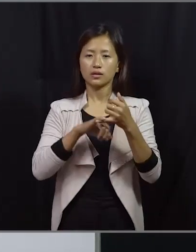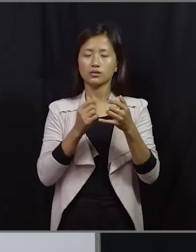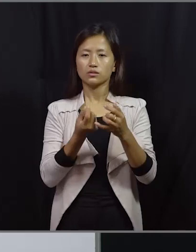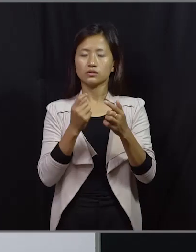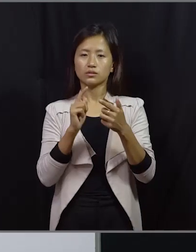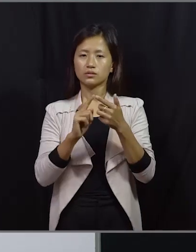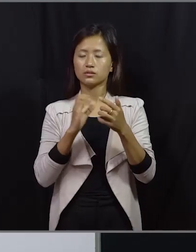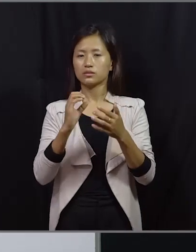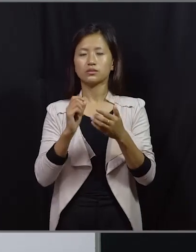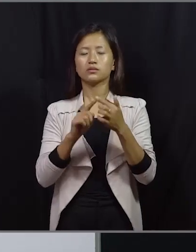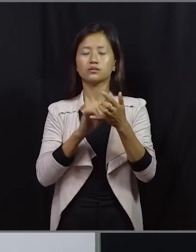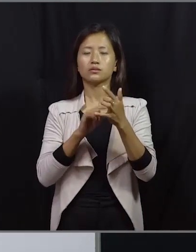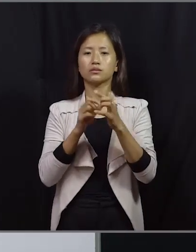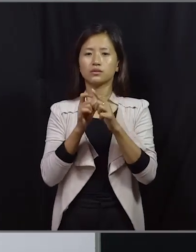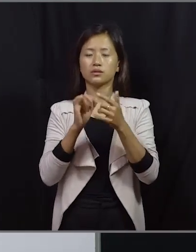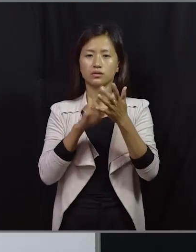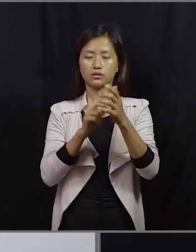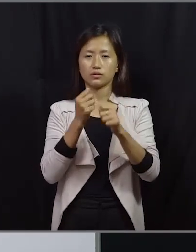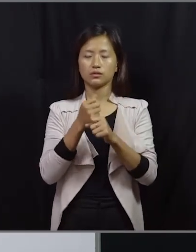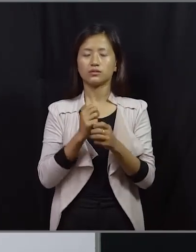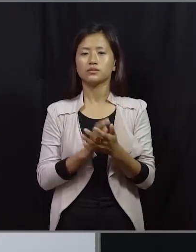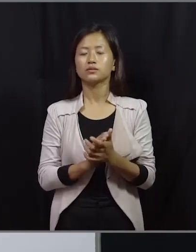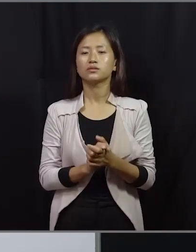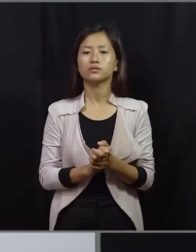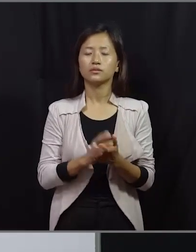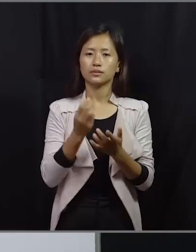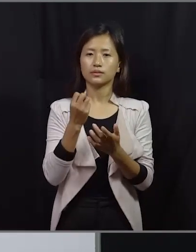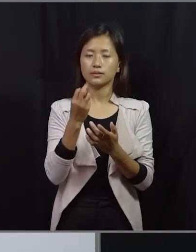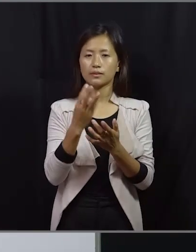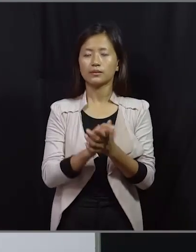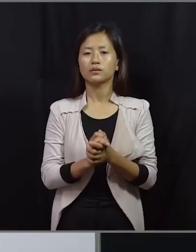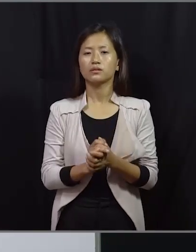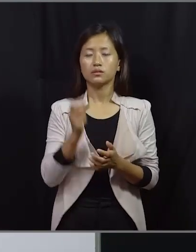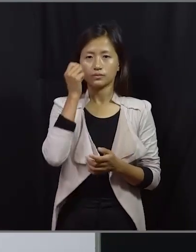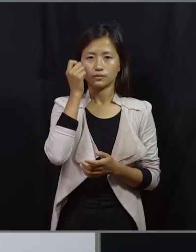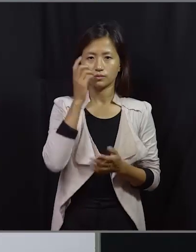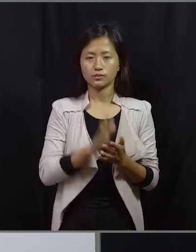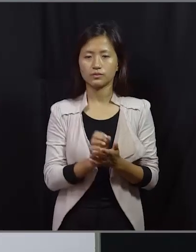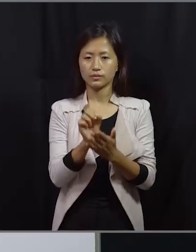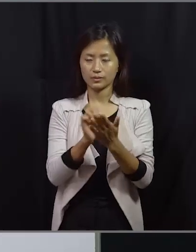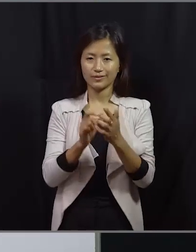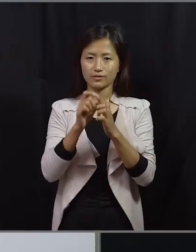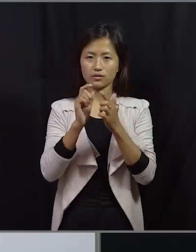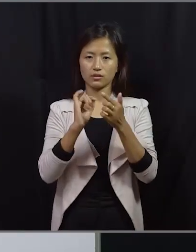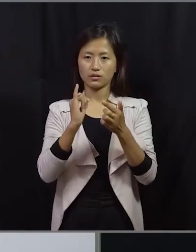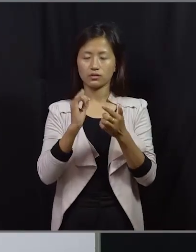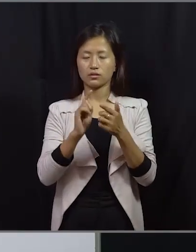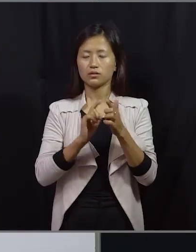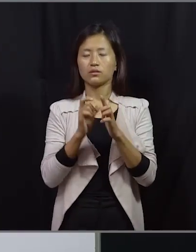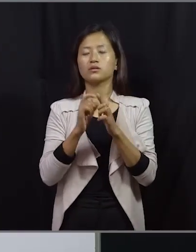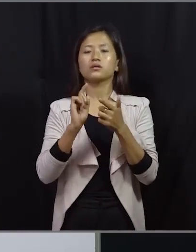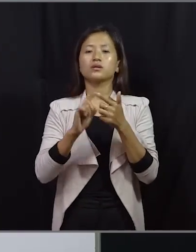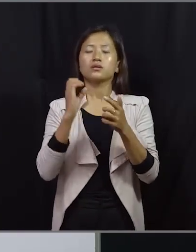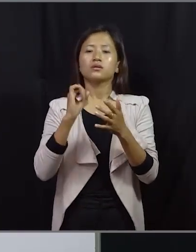with the preceding number of B. For example, here for your understanding I am writing in decimals. We will not take